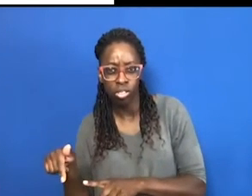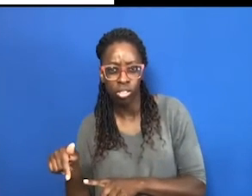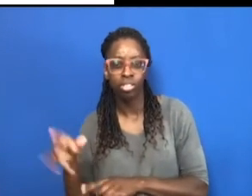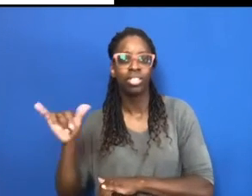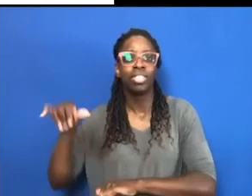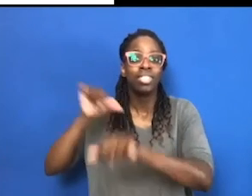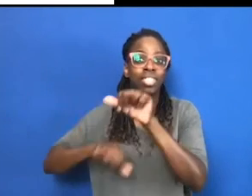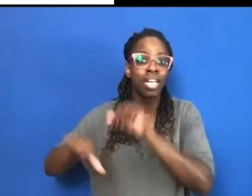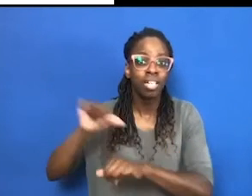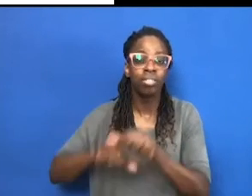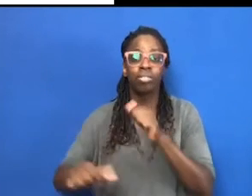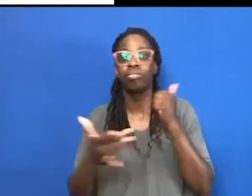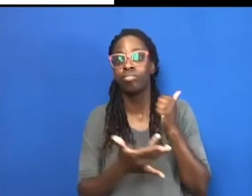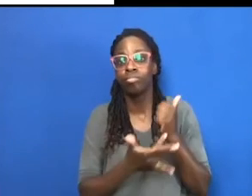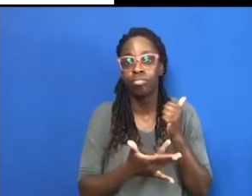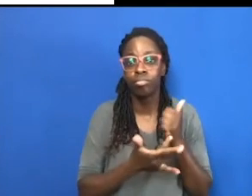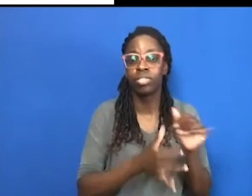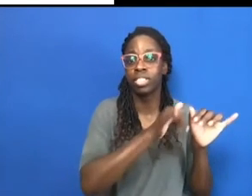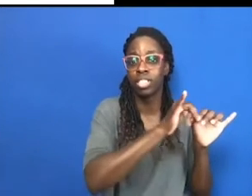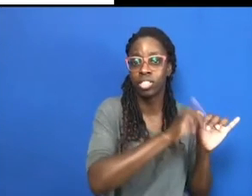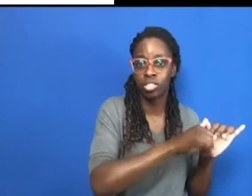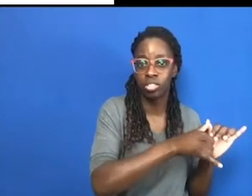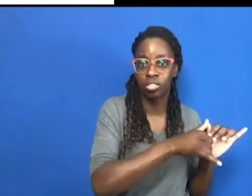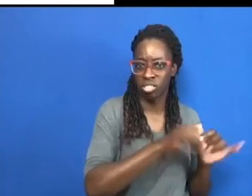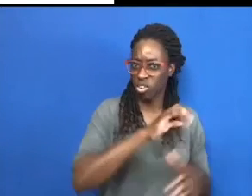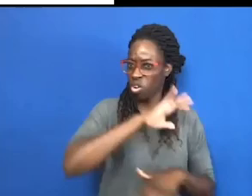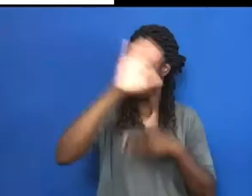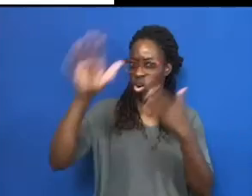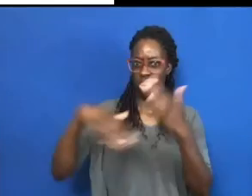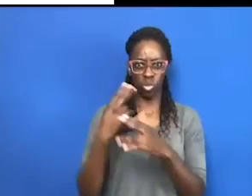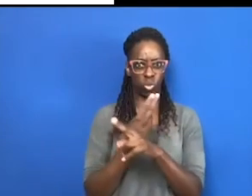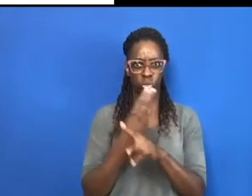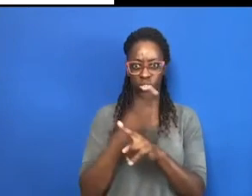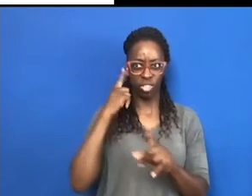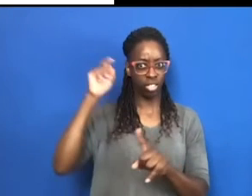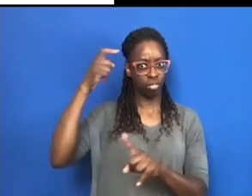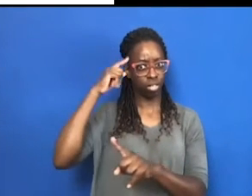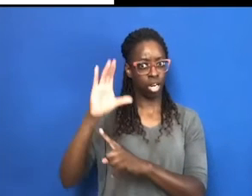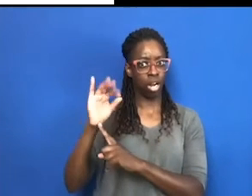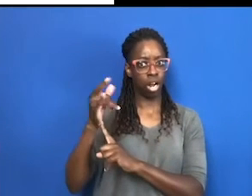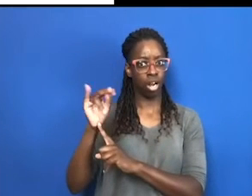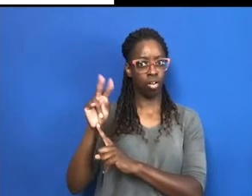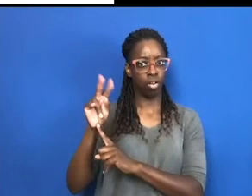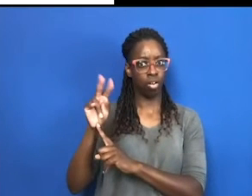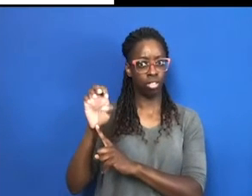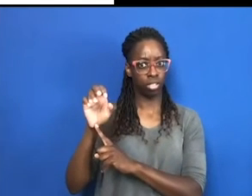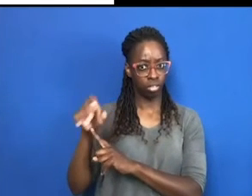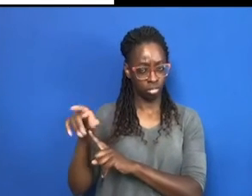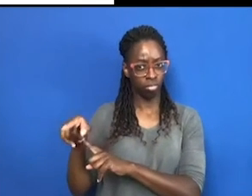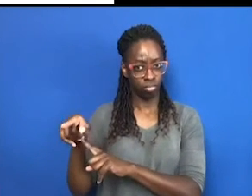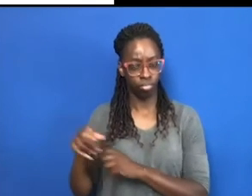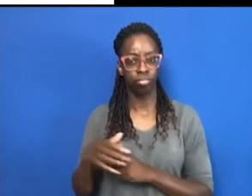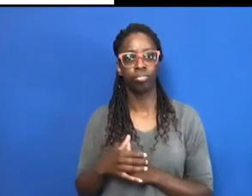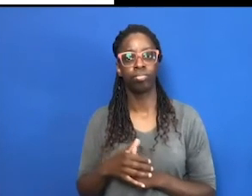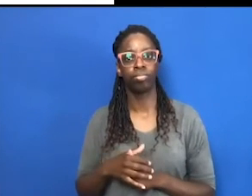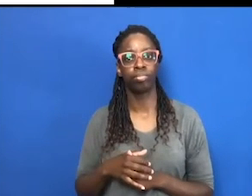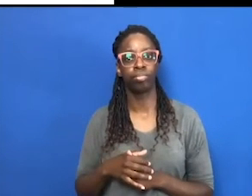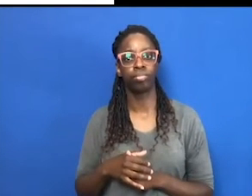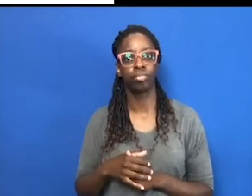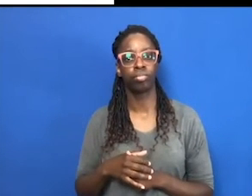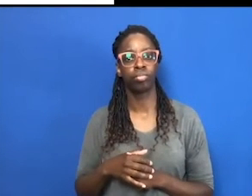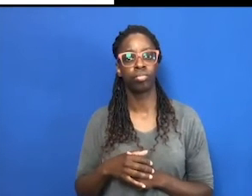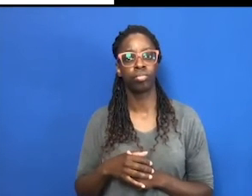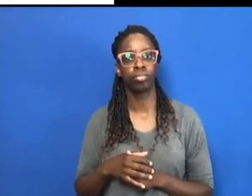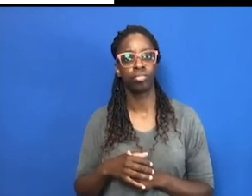all under cognition. And then the proportion of codes within the source domains did not vary in a considerable or